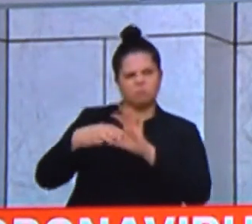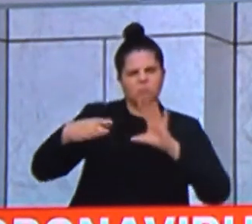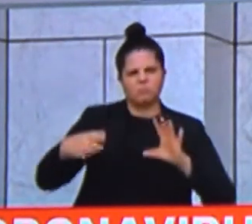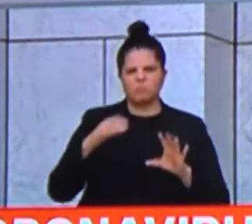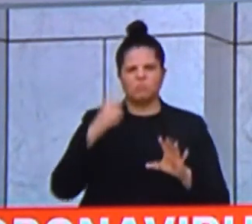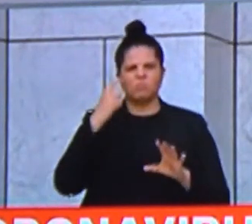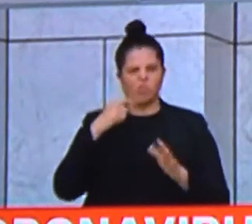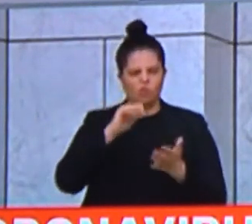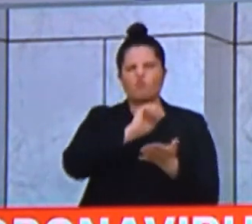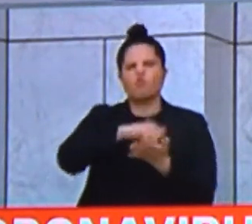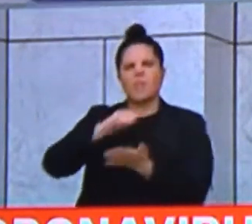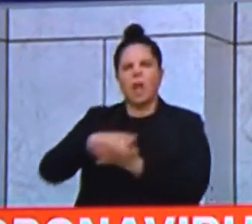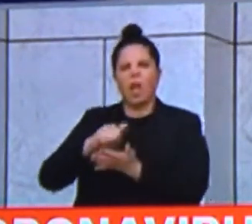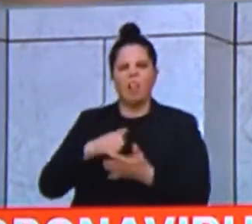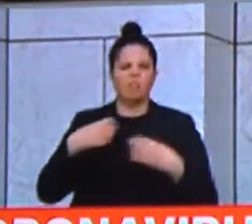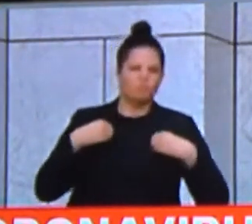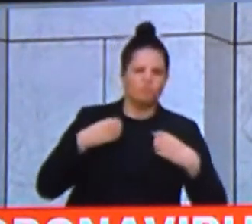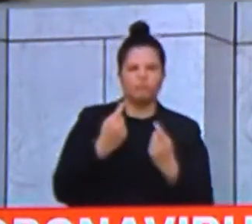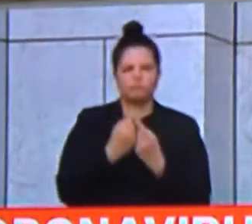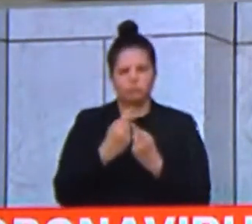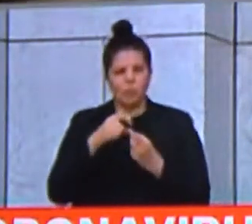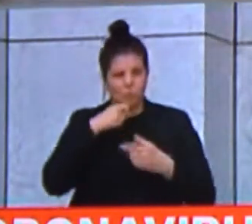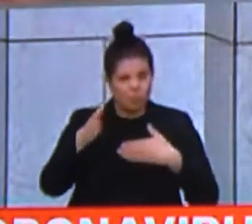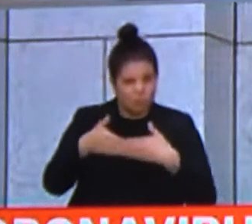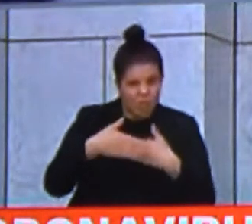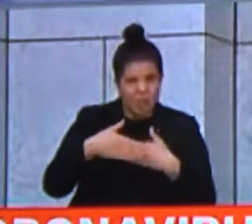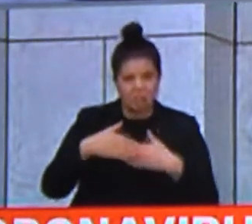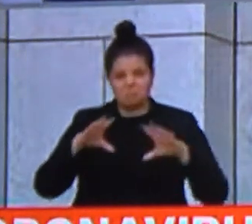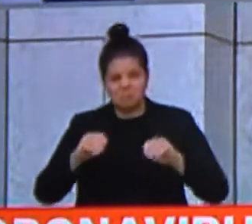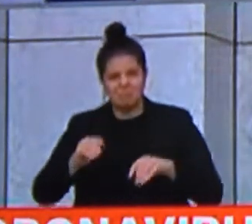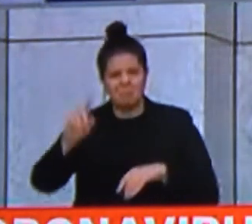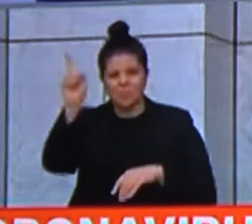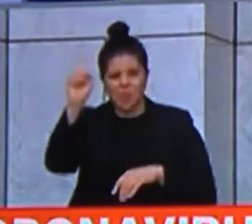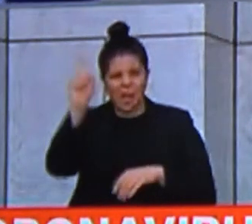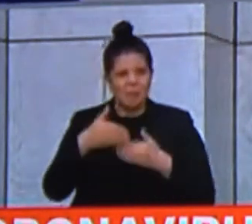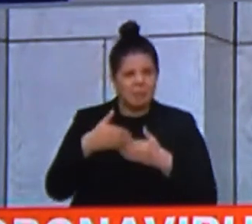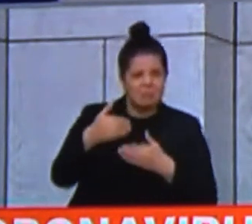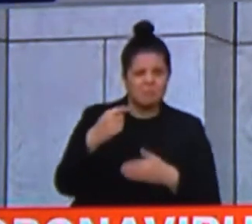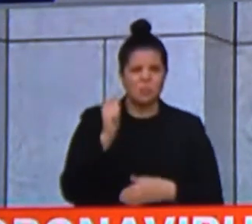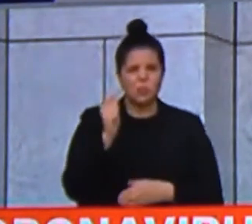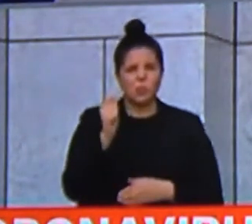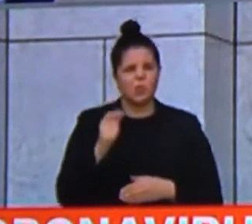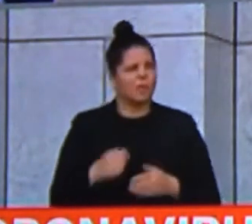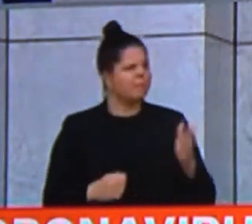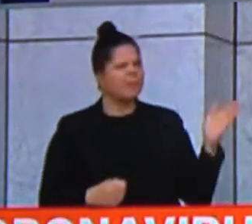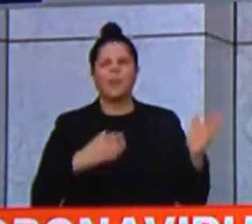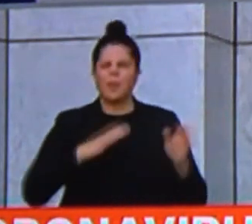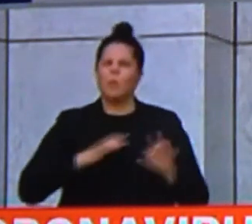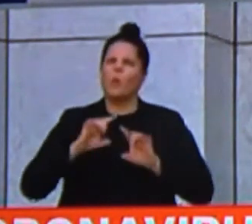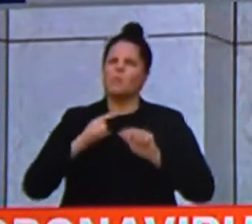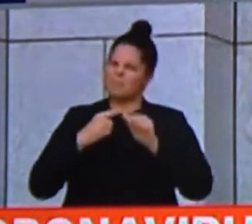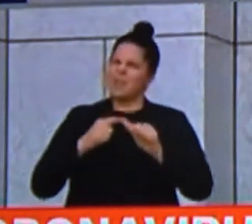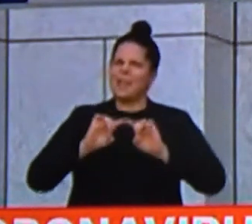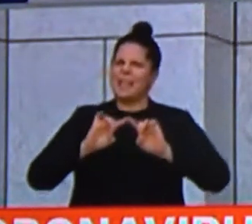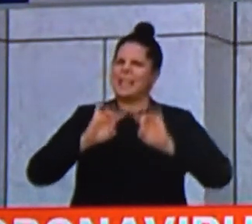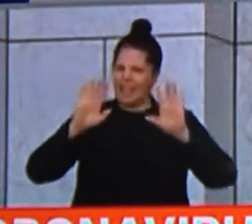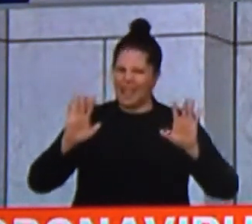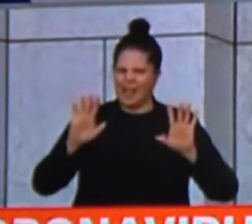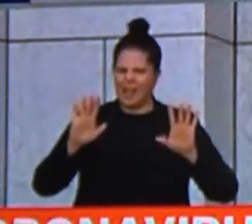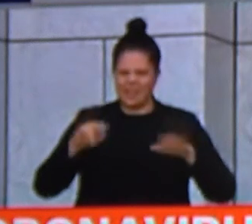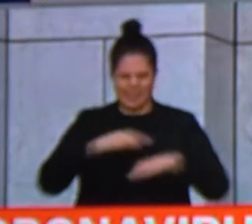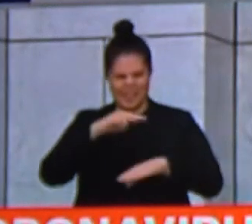They have been magnificent. They have been magnificent, and everybody will come with different ideas and different views, but my